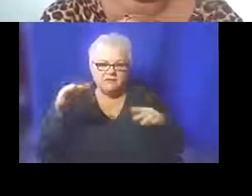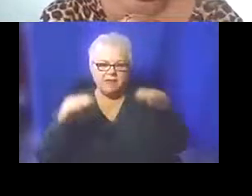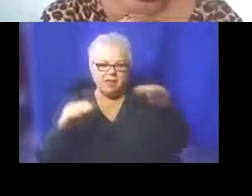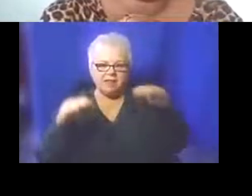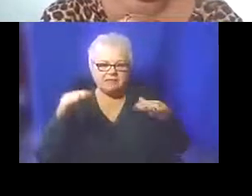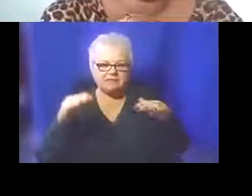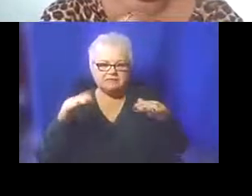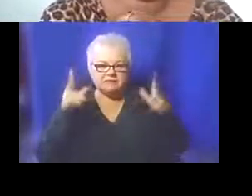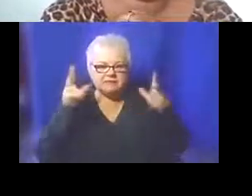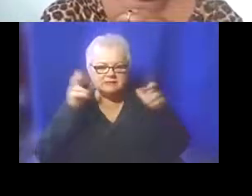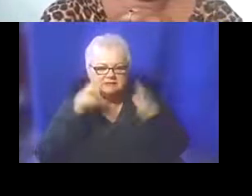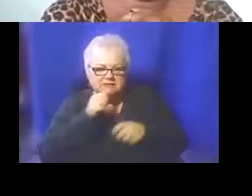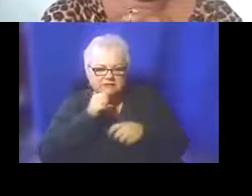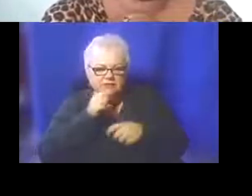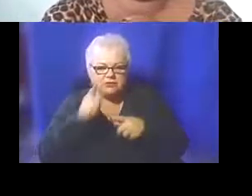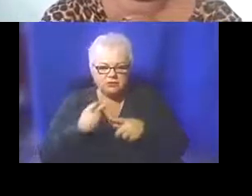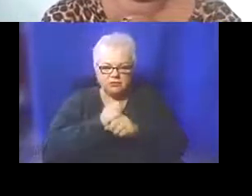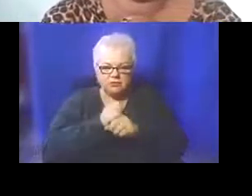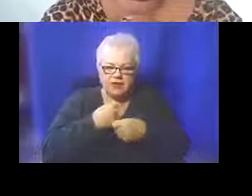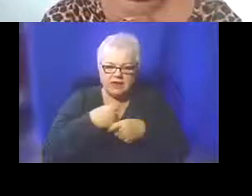train your flowers still.